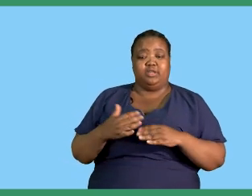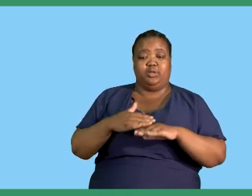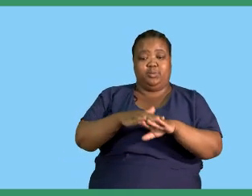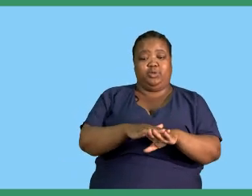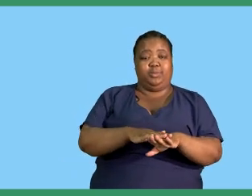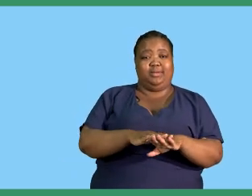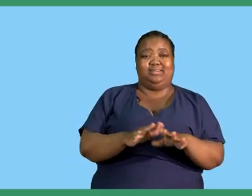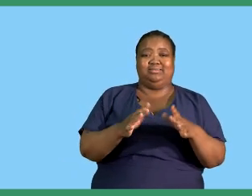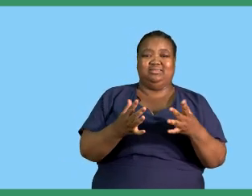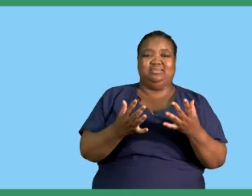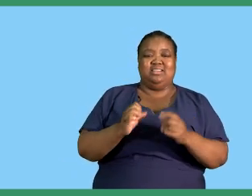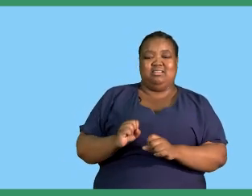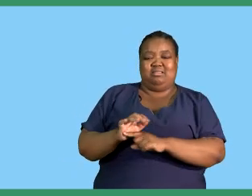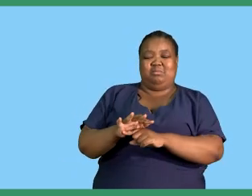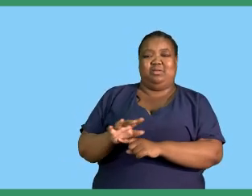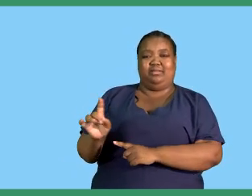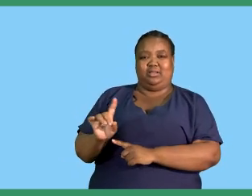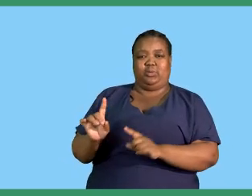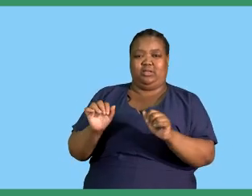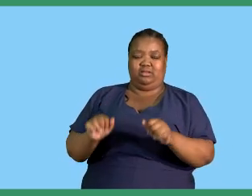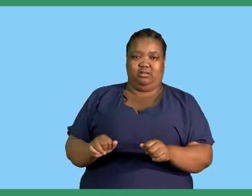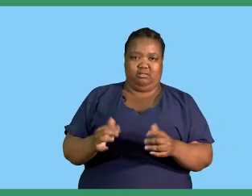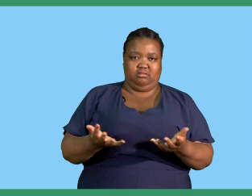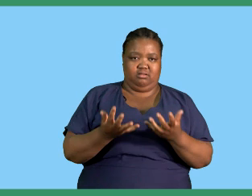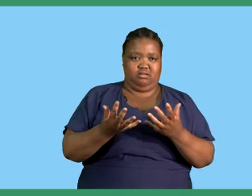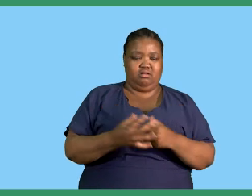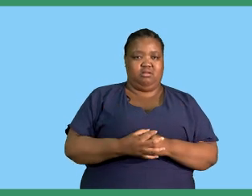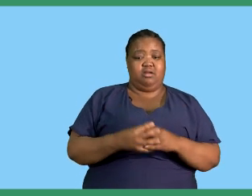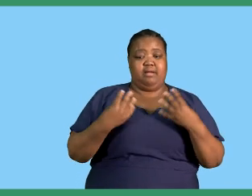strategy inside and also outside the business?